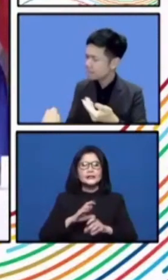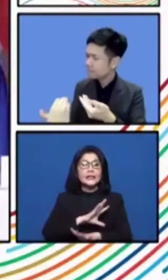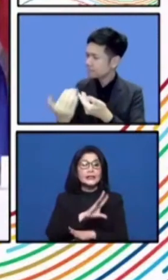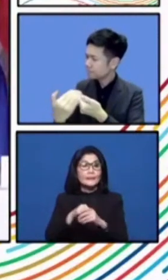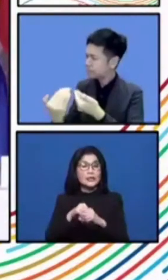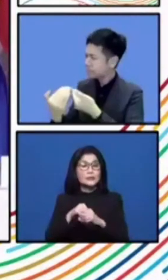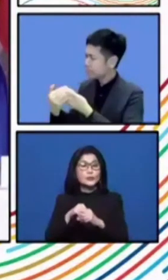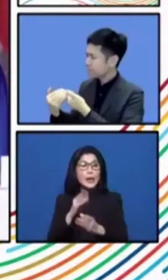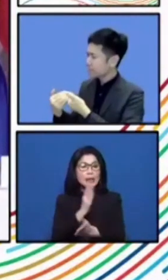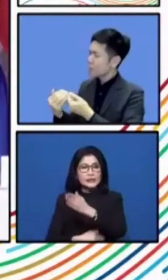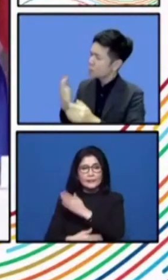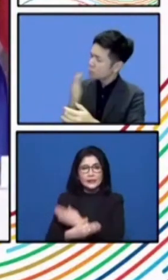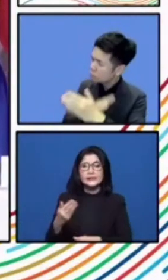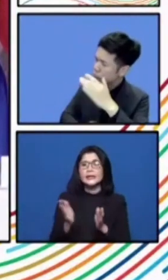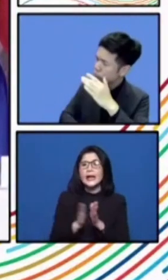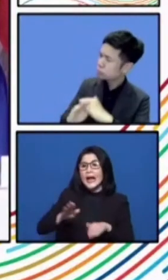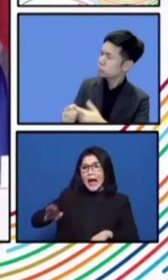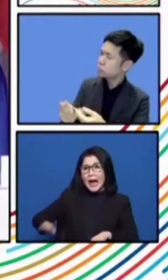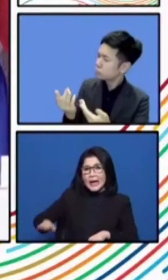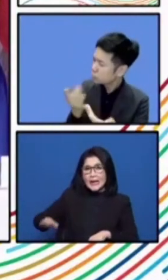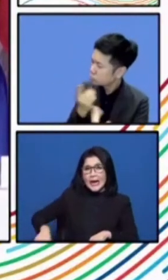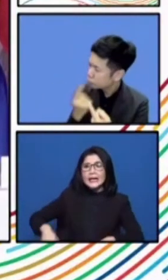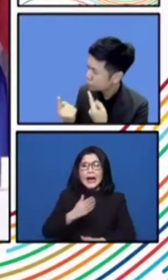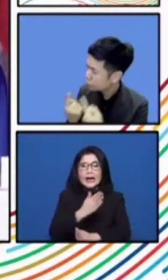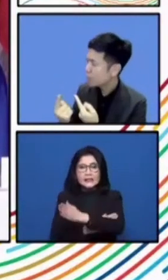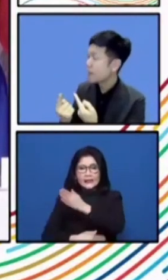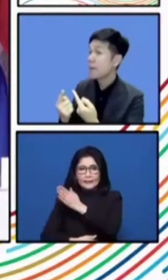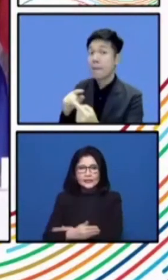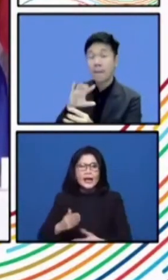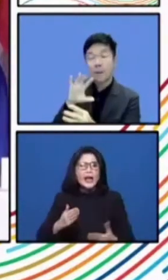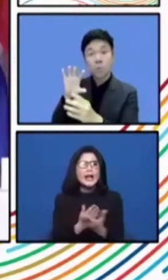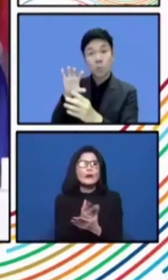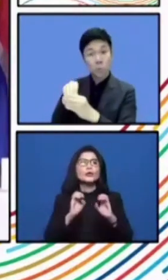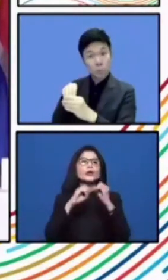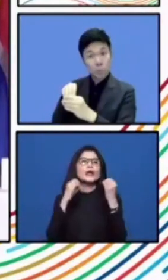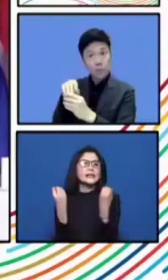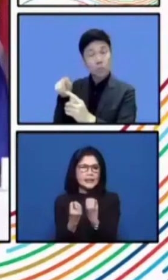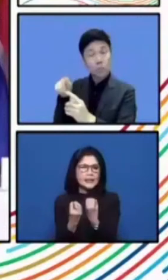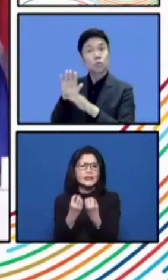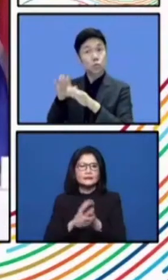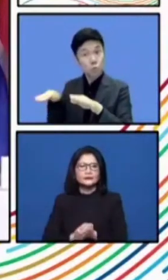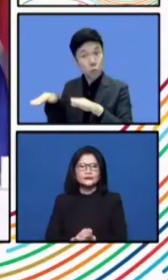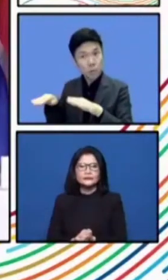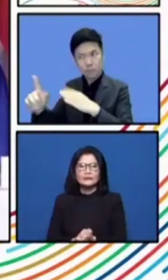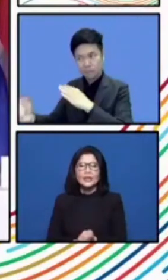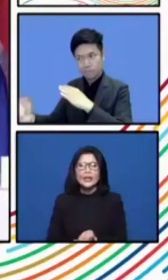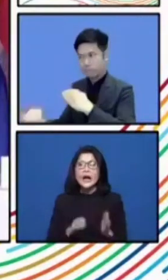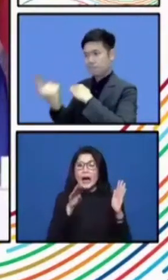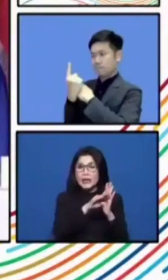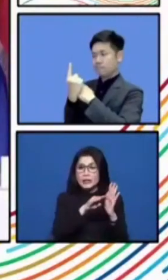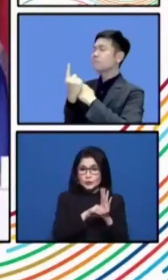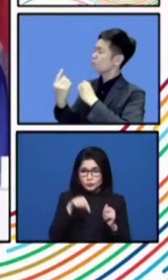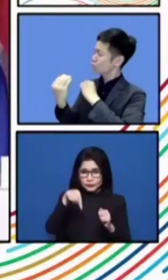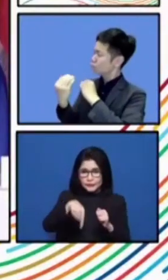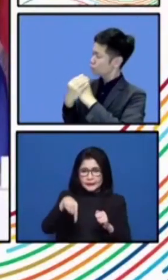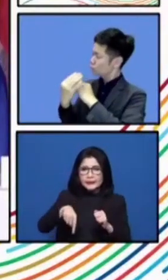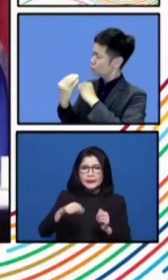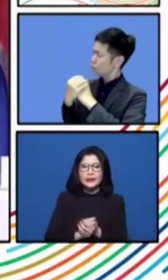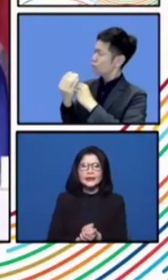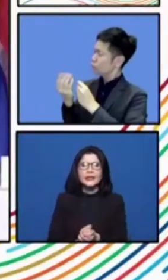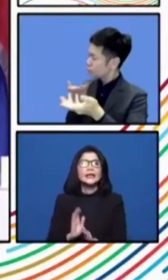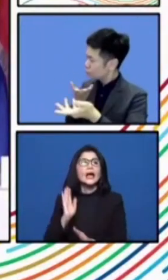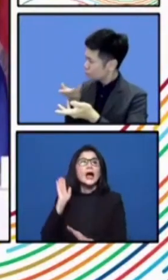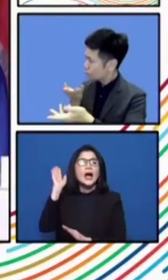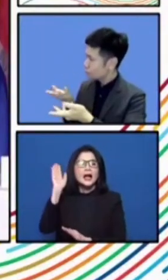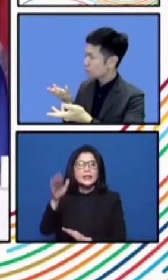their representative organizations this profession actually already strengthen strongly with the